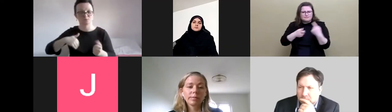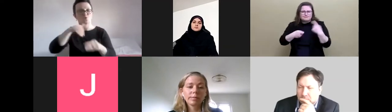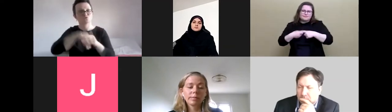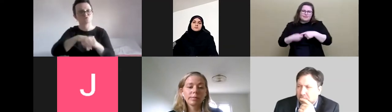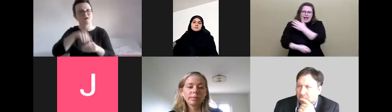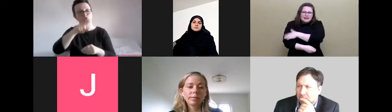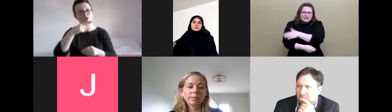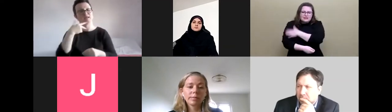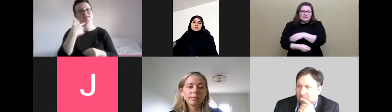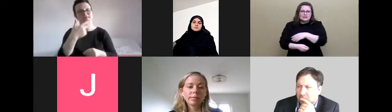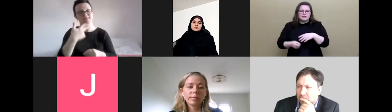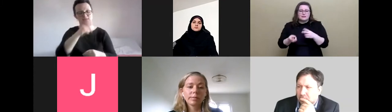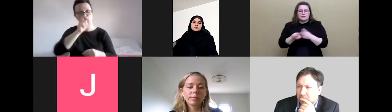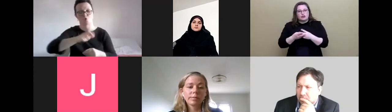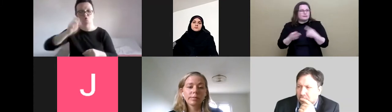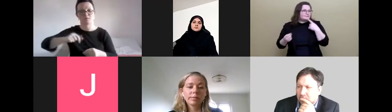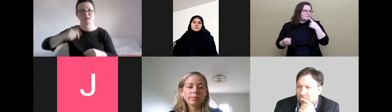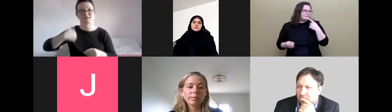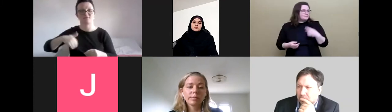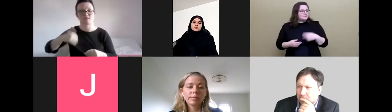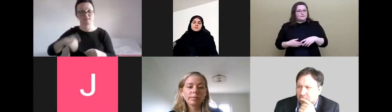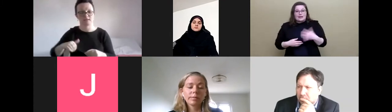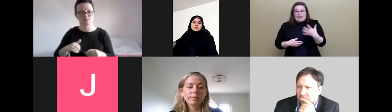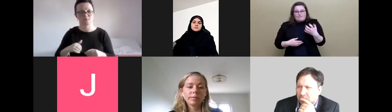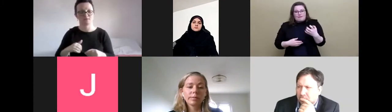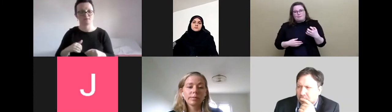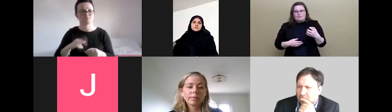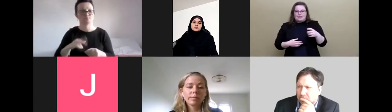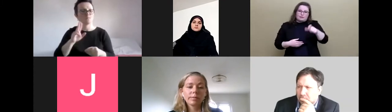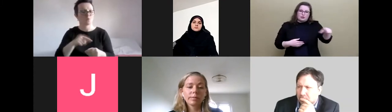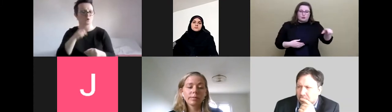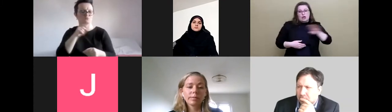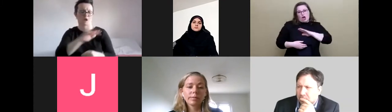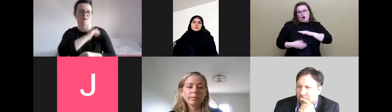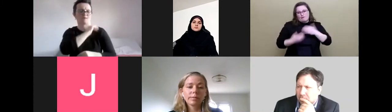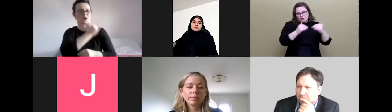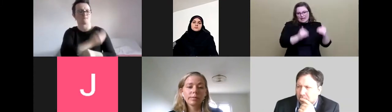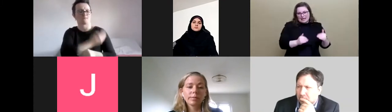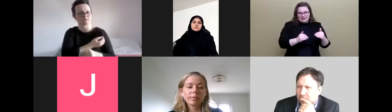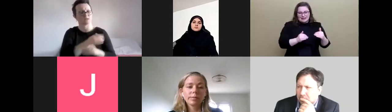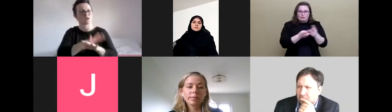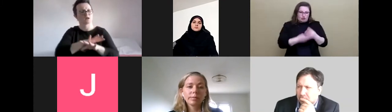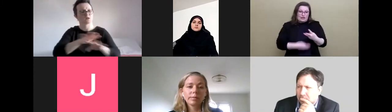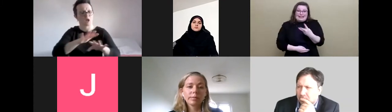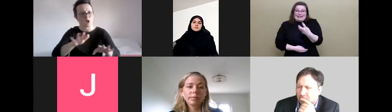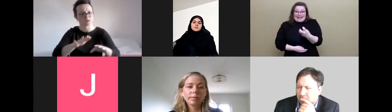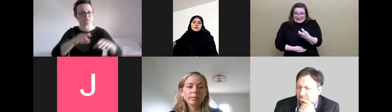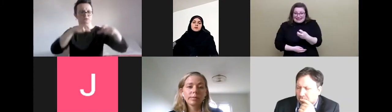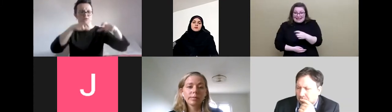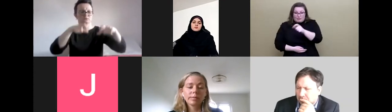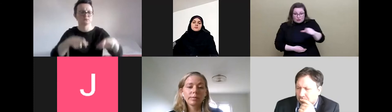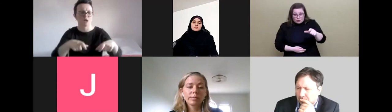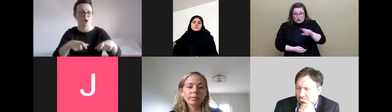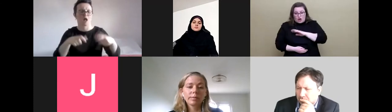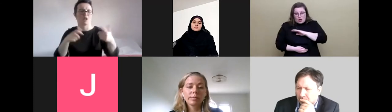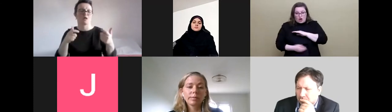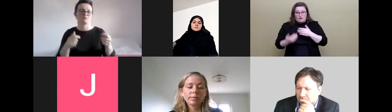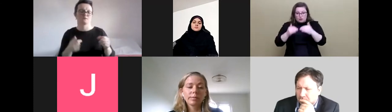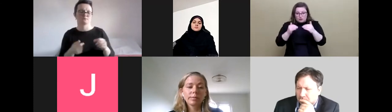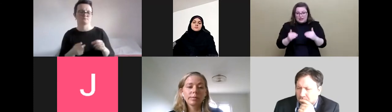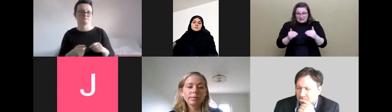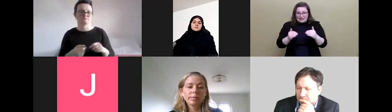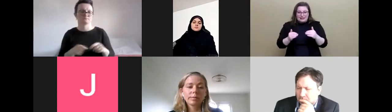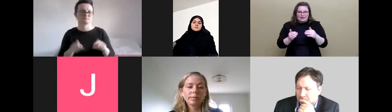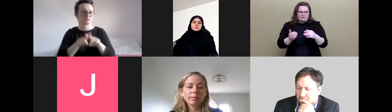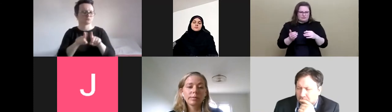if there are 15 persons with a disability, it means 30 persons with the disabilities. And also they have to